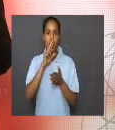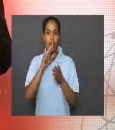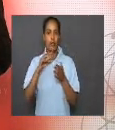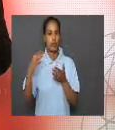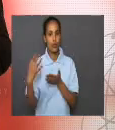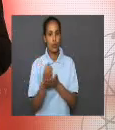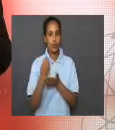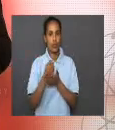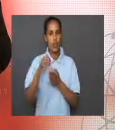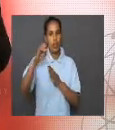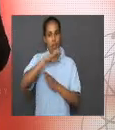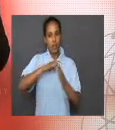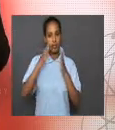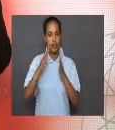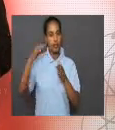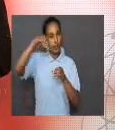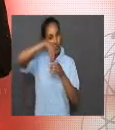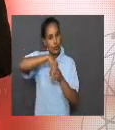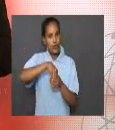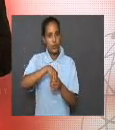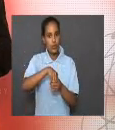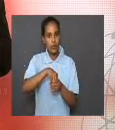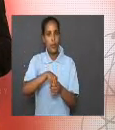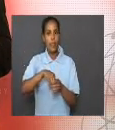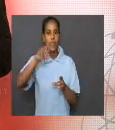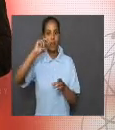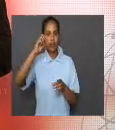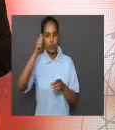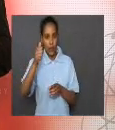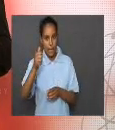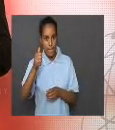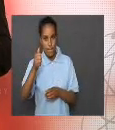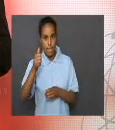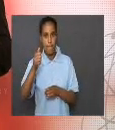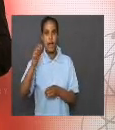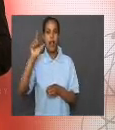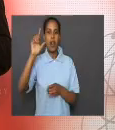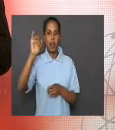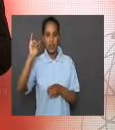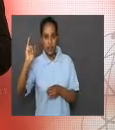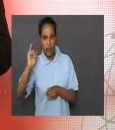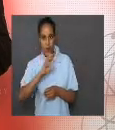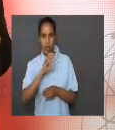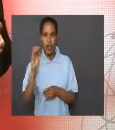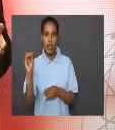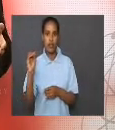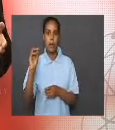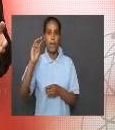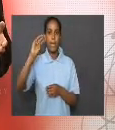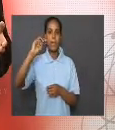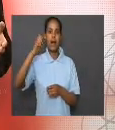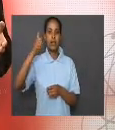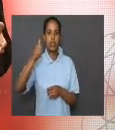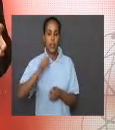by electrolysis include sodium, lithium, and